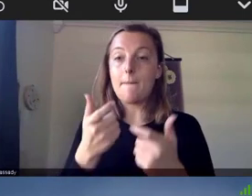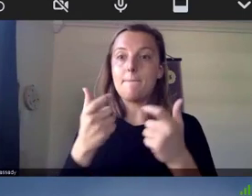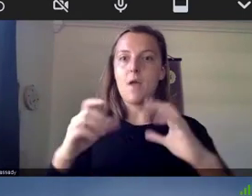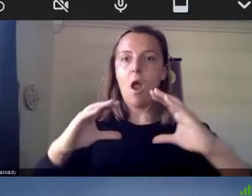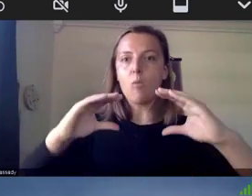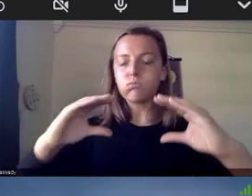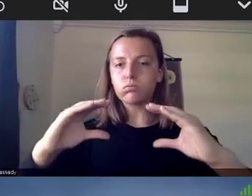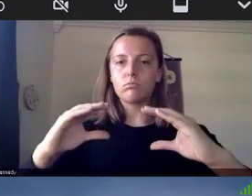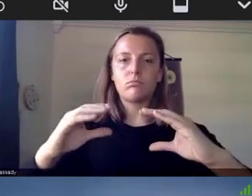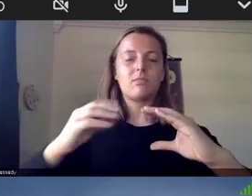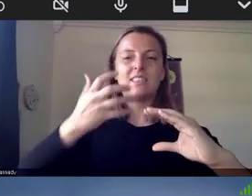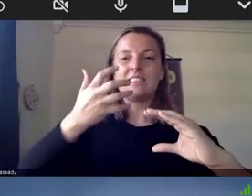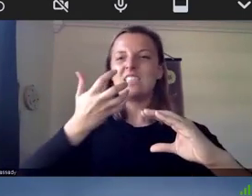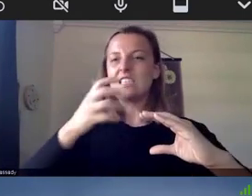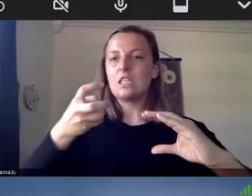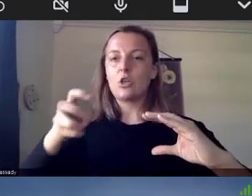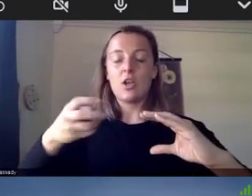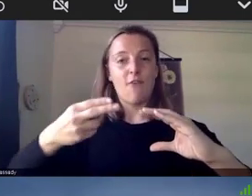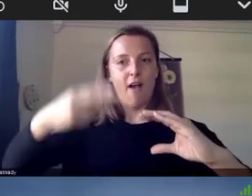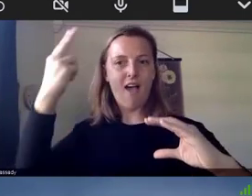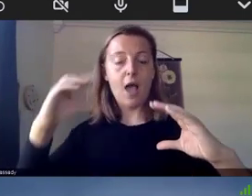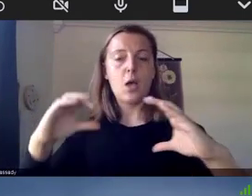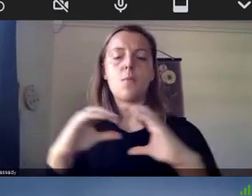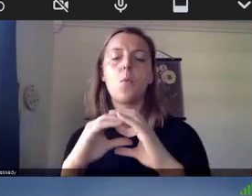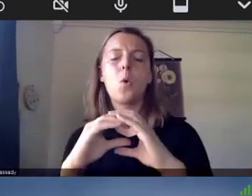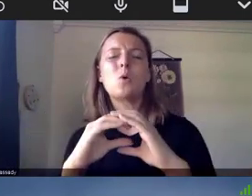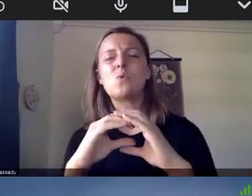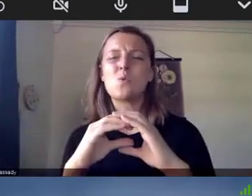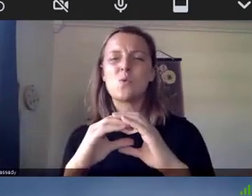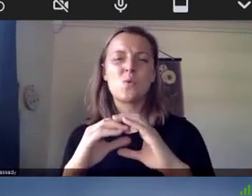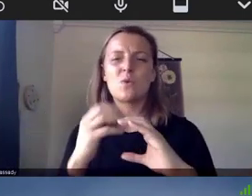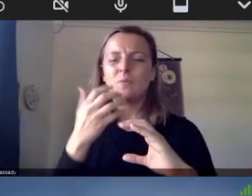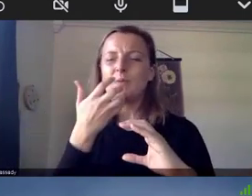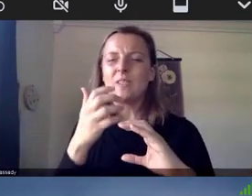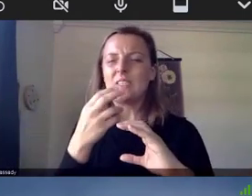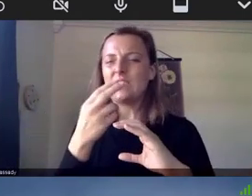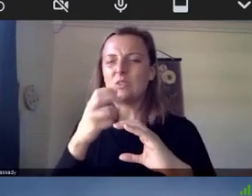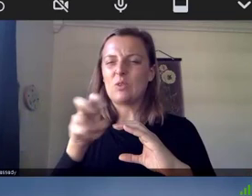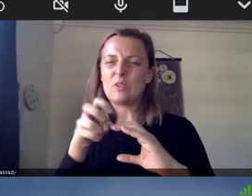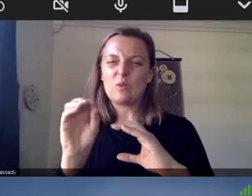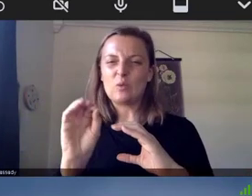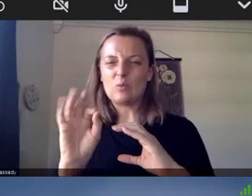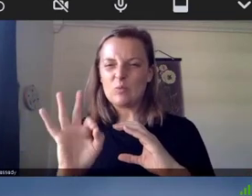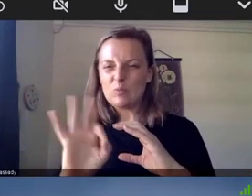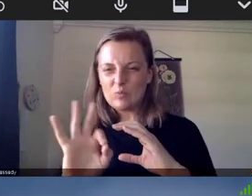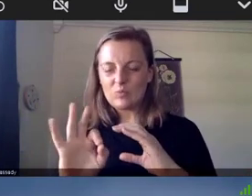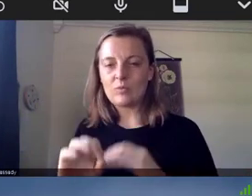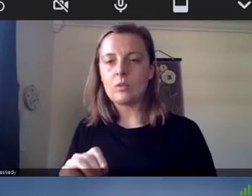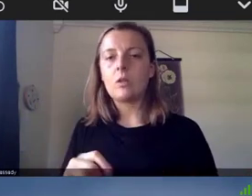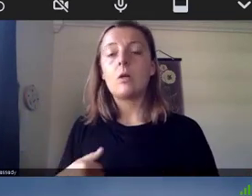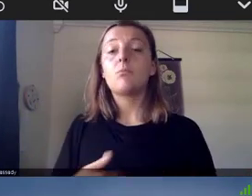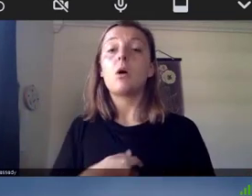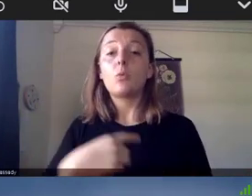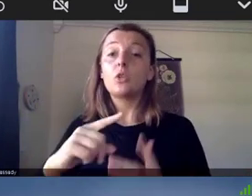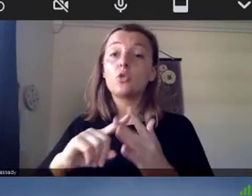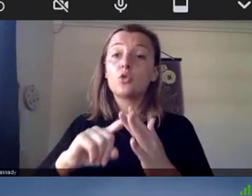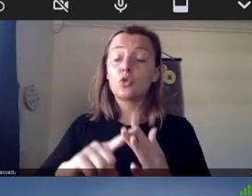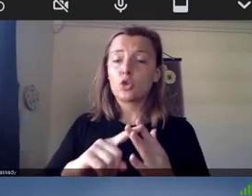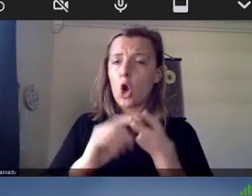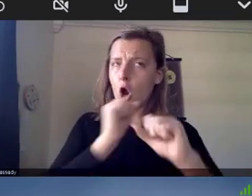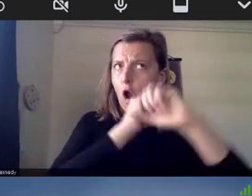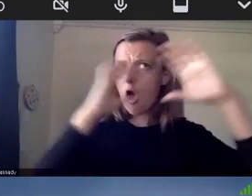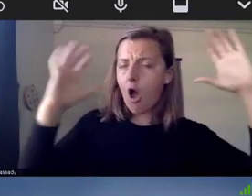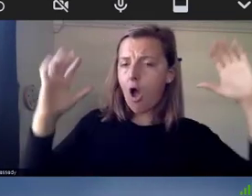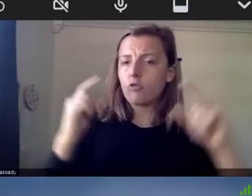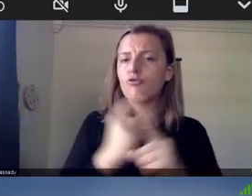with. But we started off just thinking about maybe a rectangular fin. And then we remembered that it